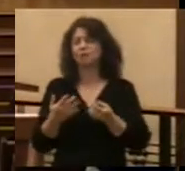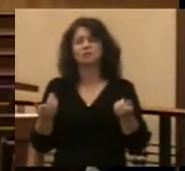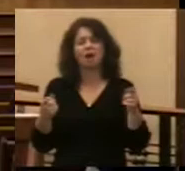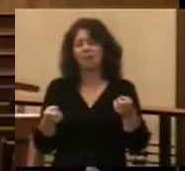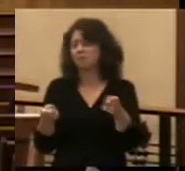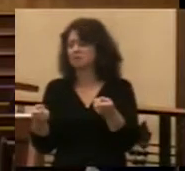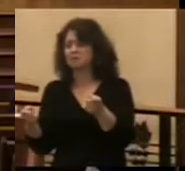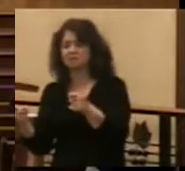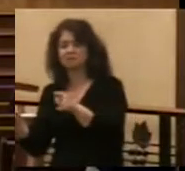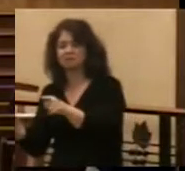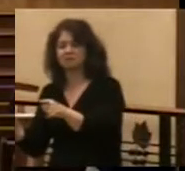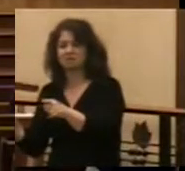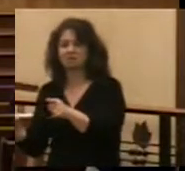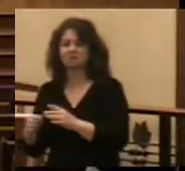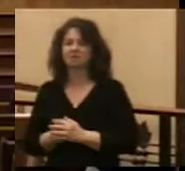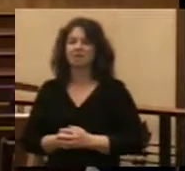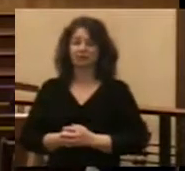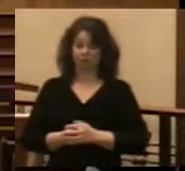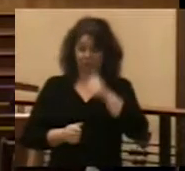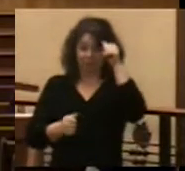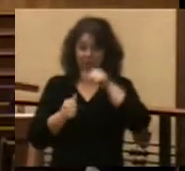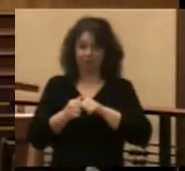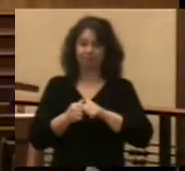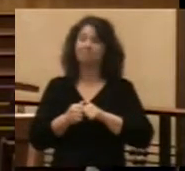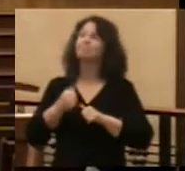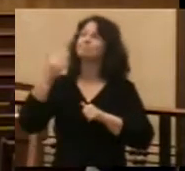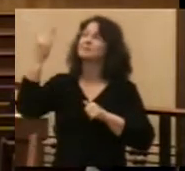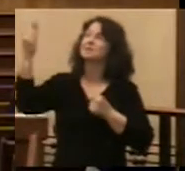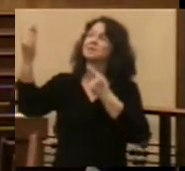Comfort. Comfort my people,